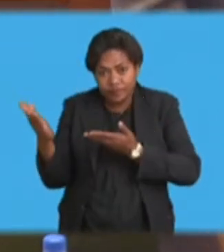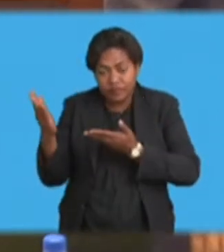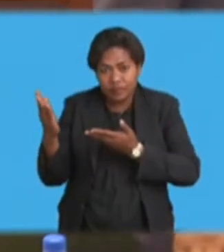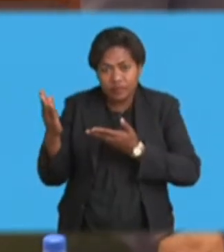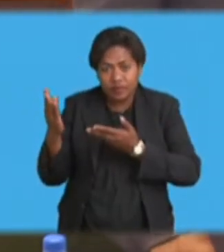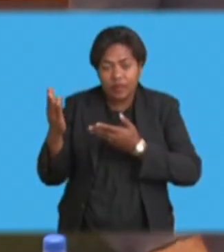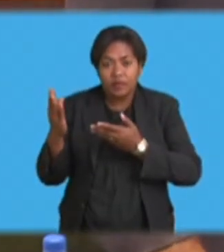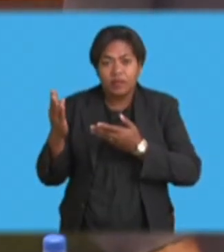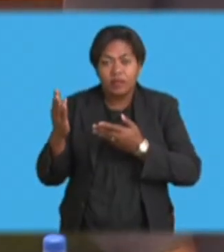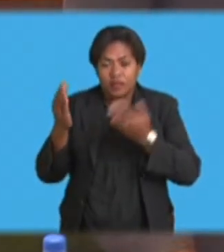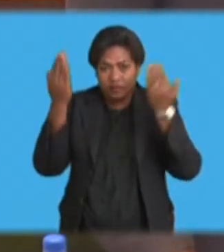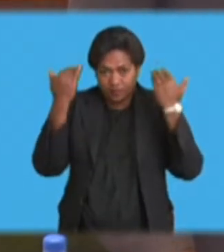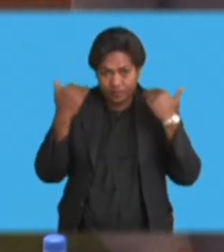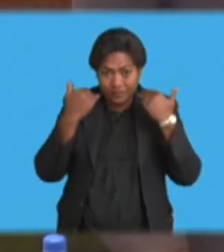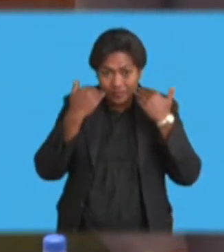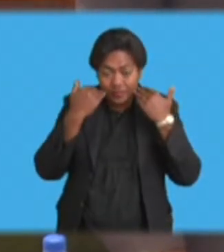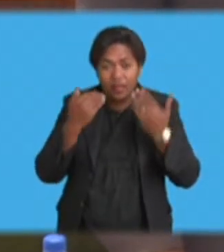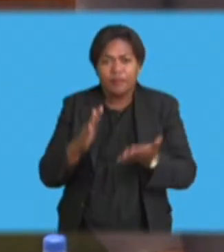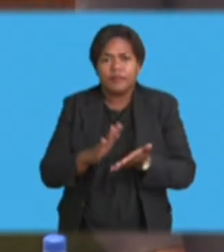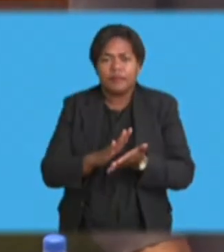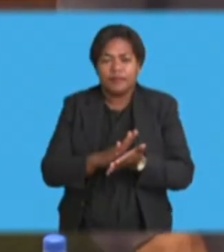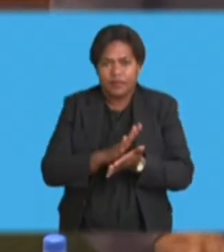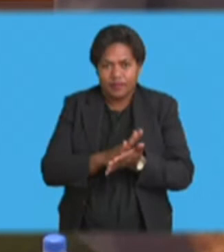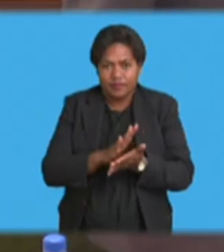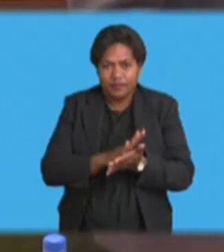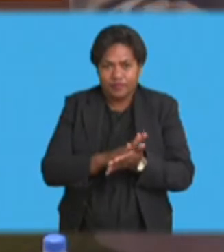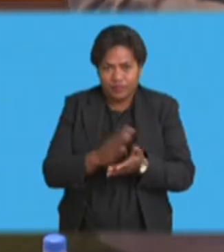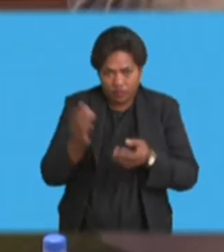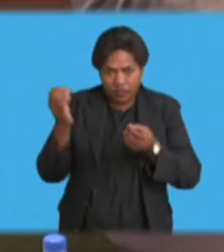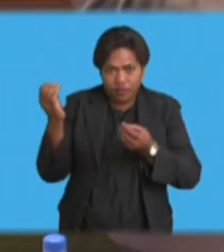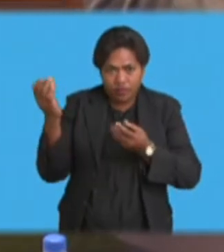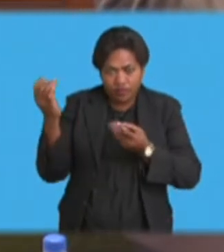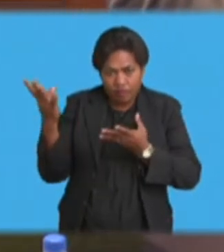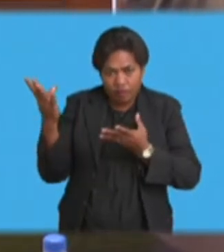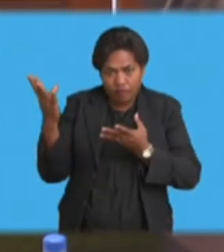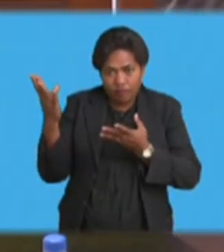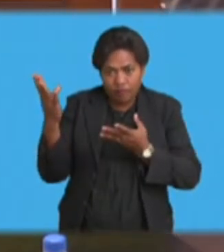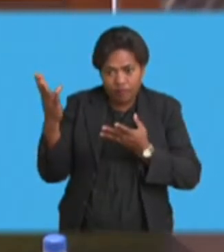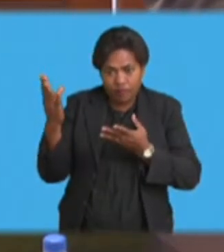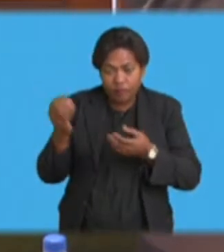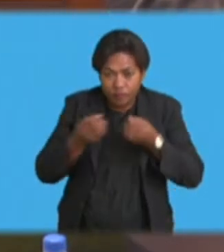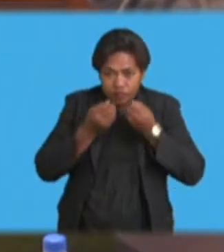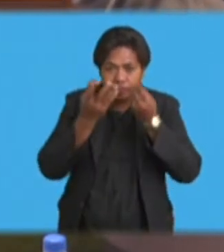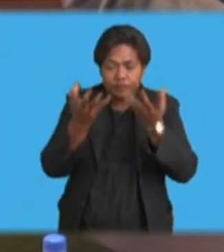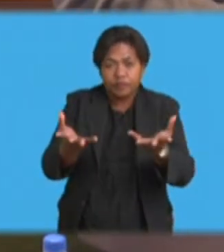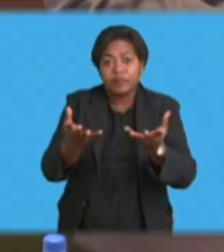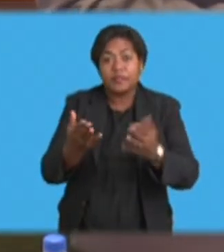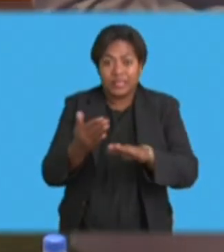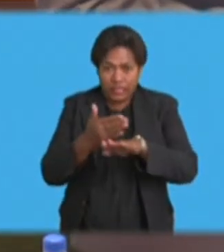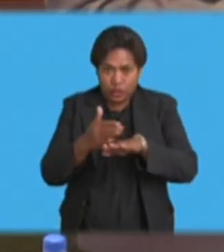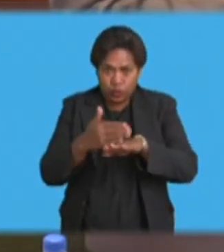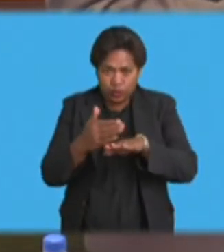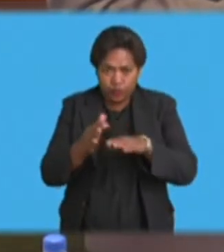I am happy to inform this August House that the new vessel will